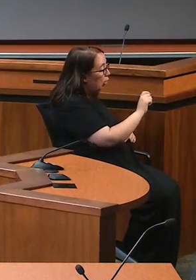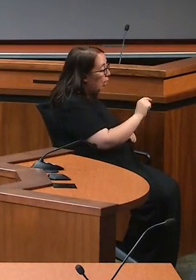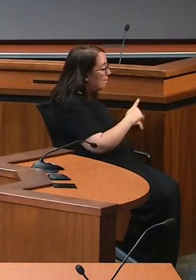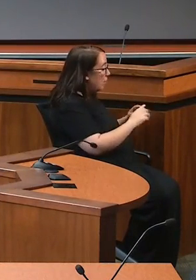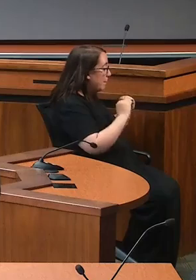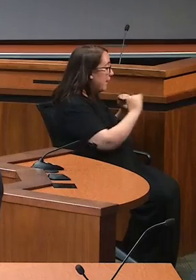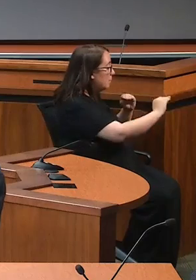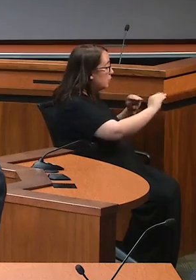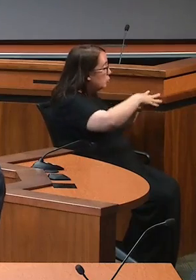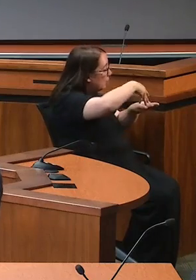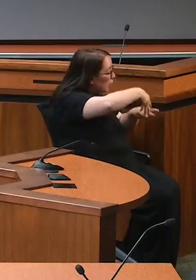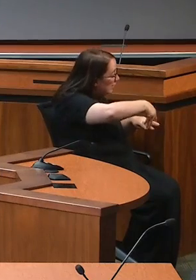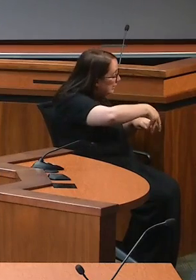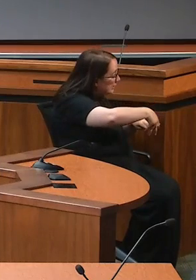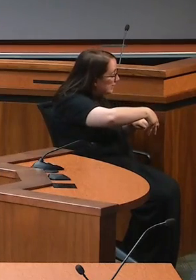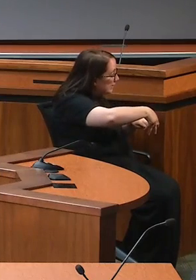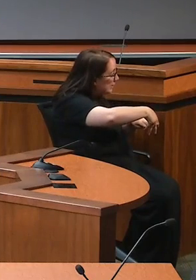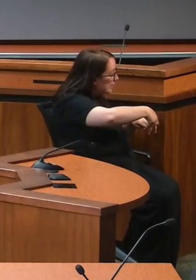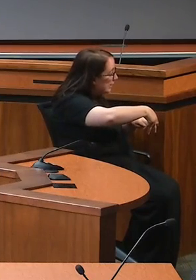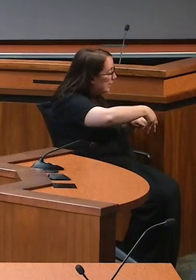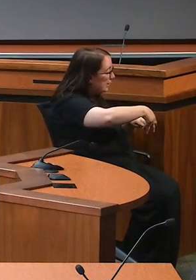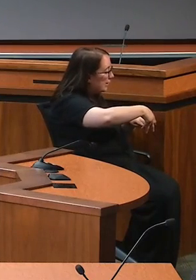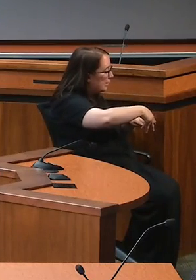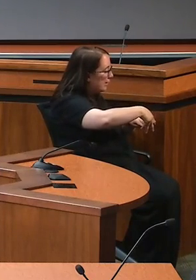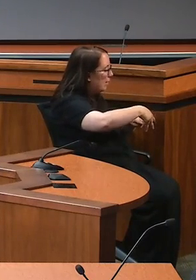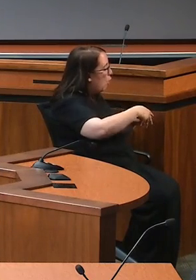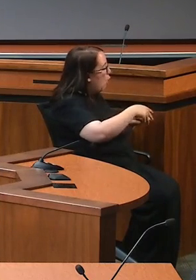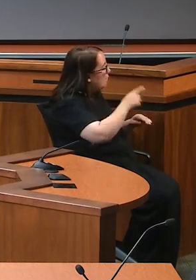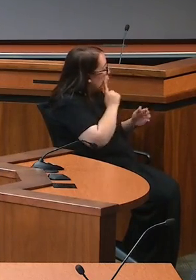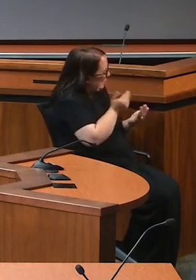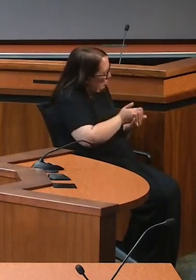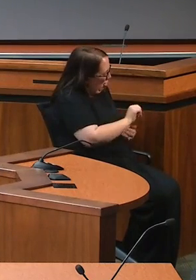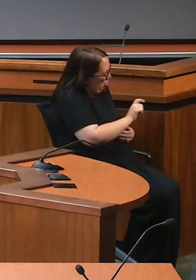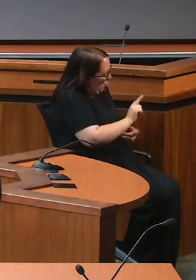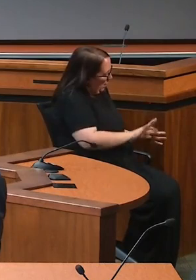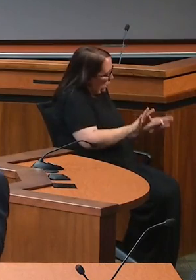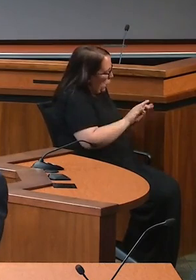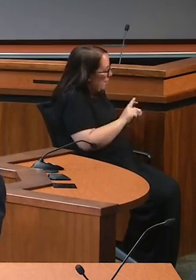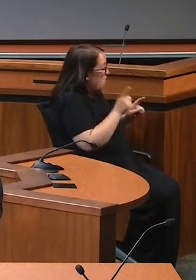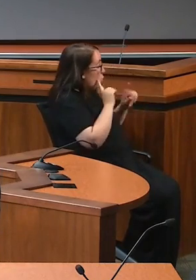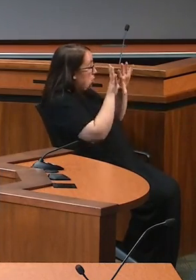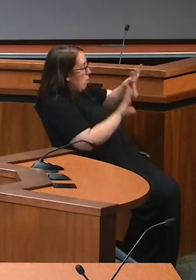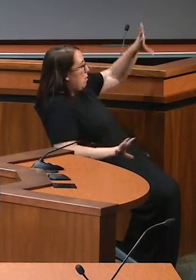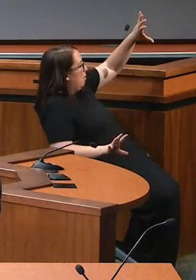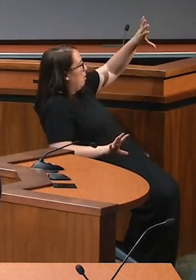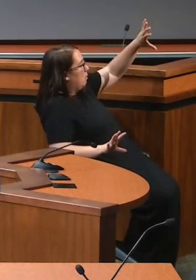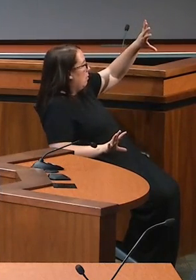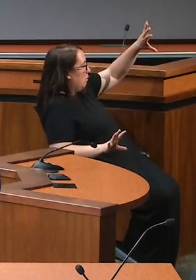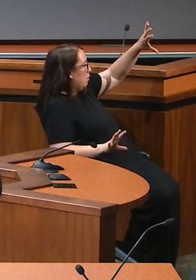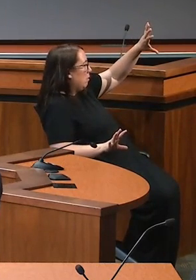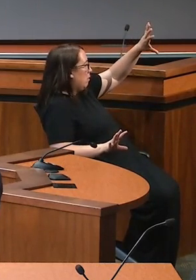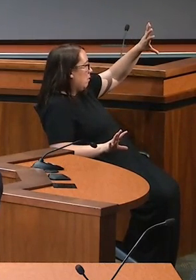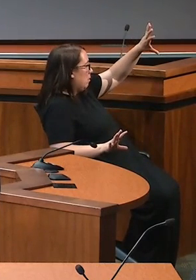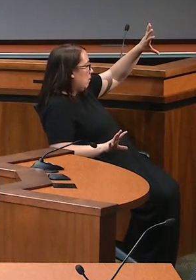pavement to pervious pavement, right downstream of that lot, it's going to make a big difference. Within the 4 square mile watershed, it's not within